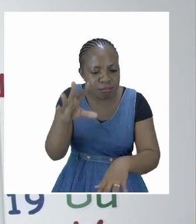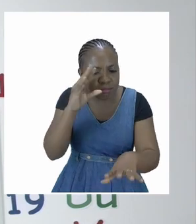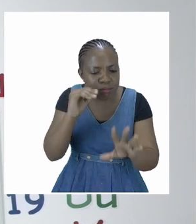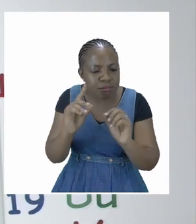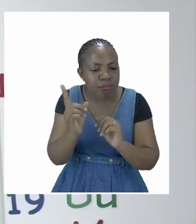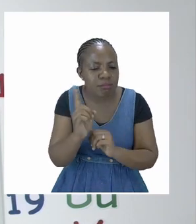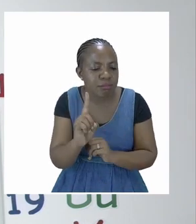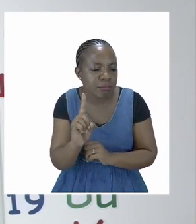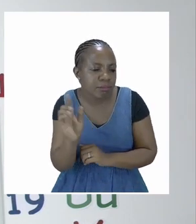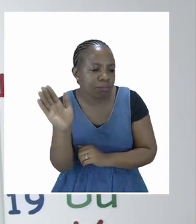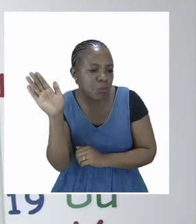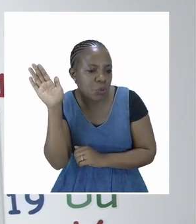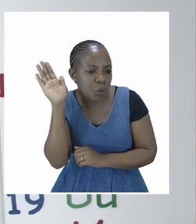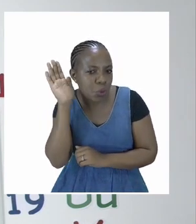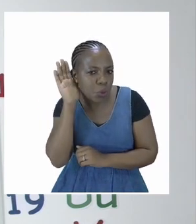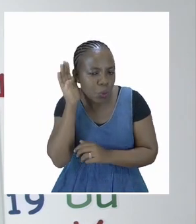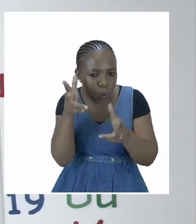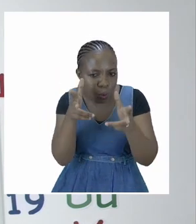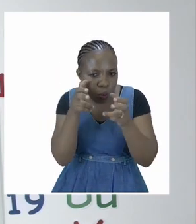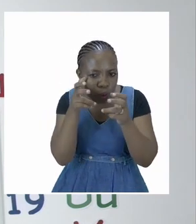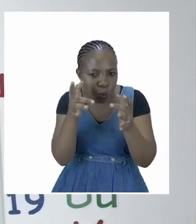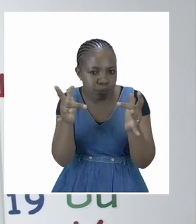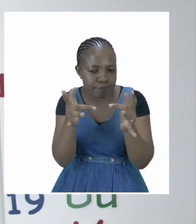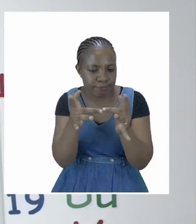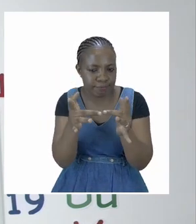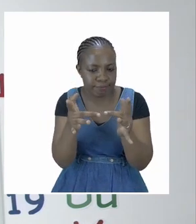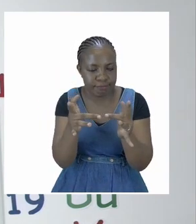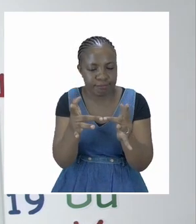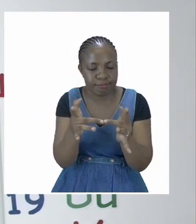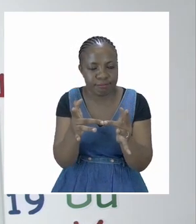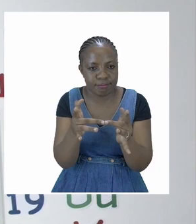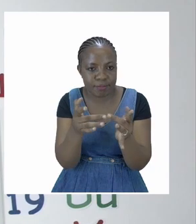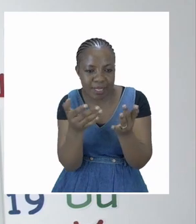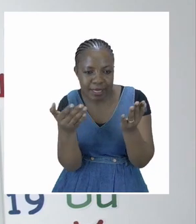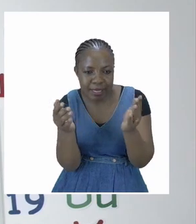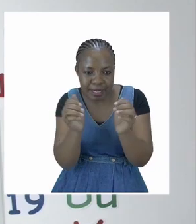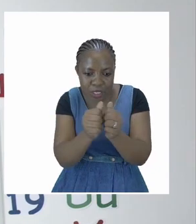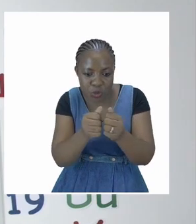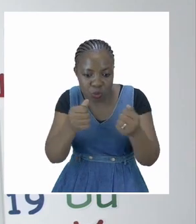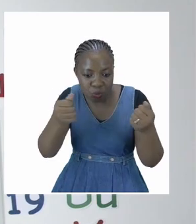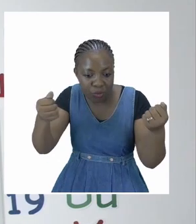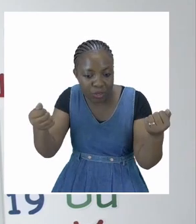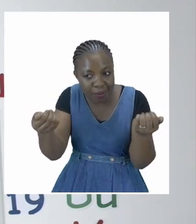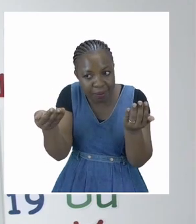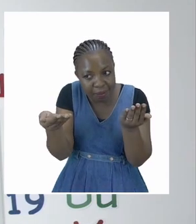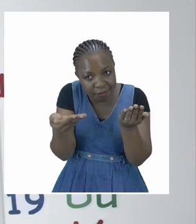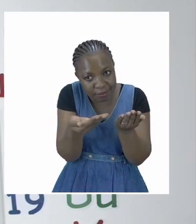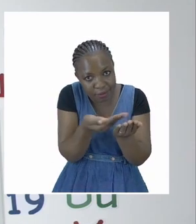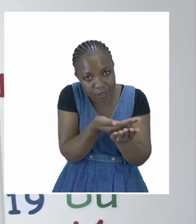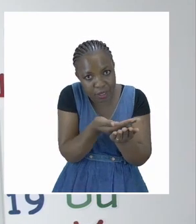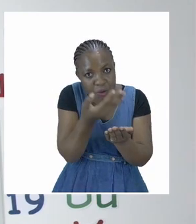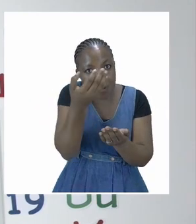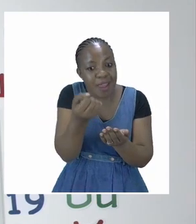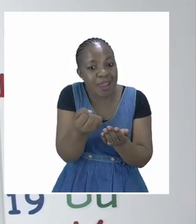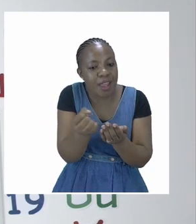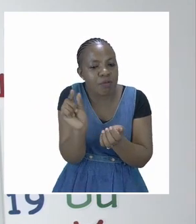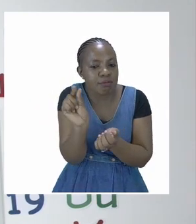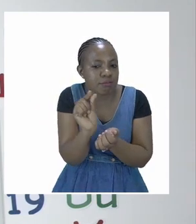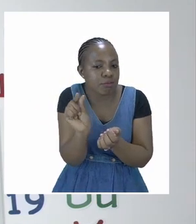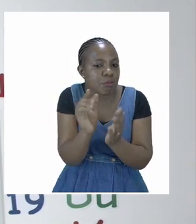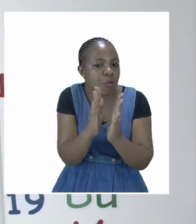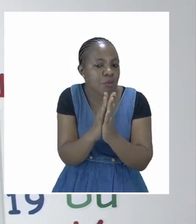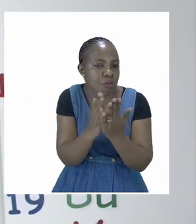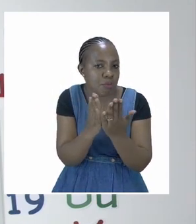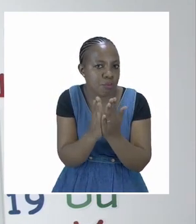or watching online. Inside the newspapers, there is an insert of the lesson